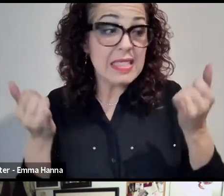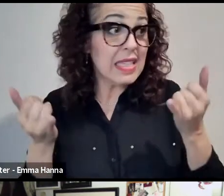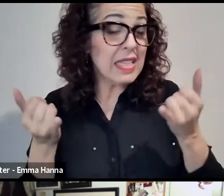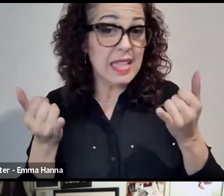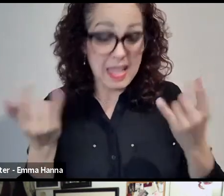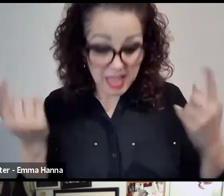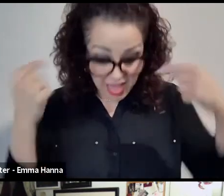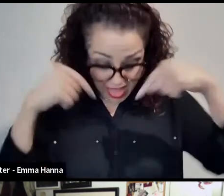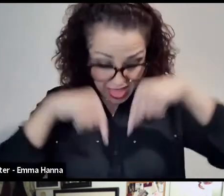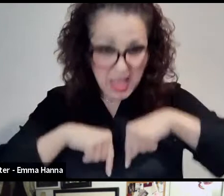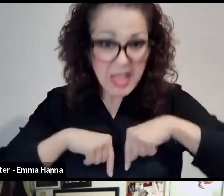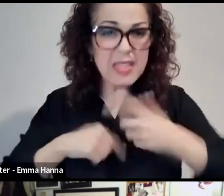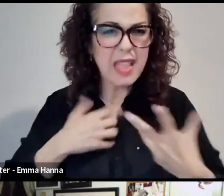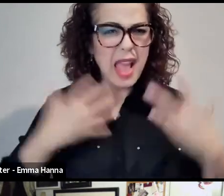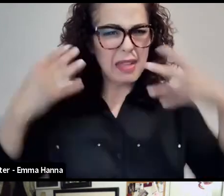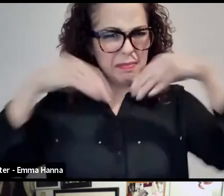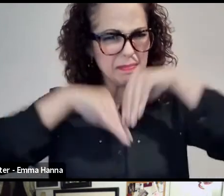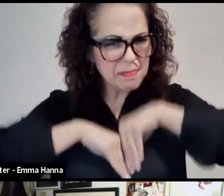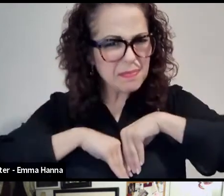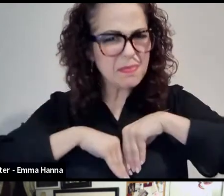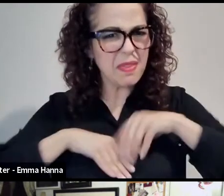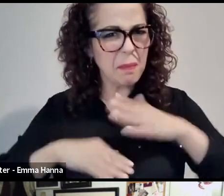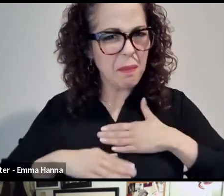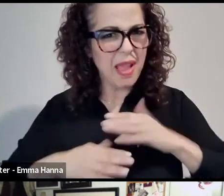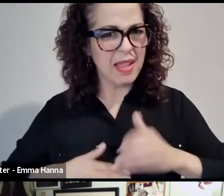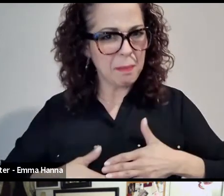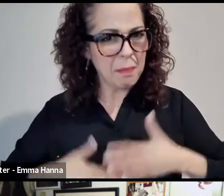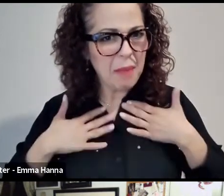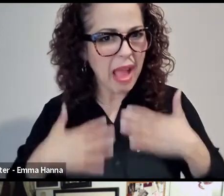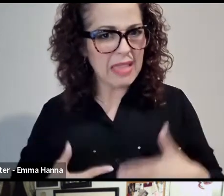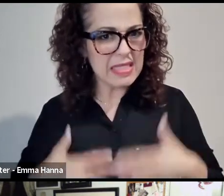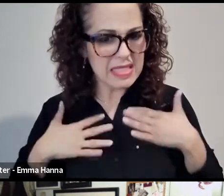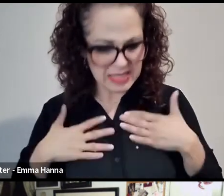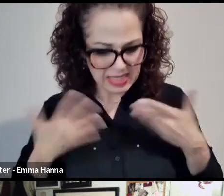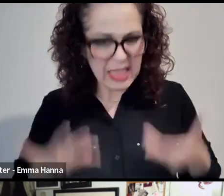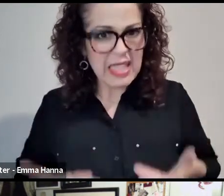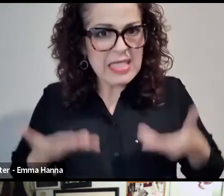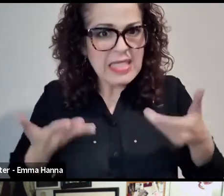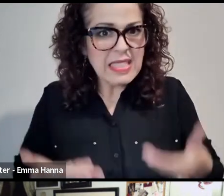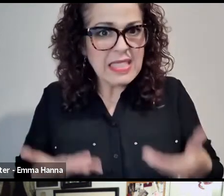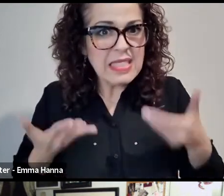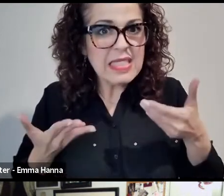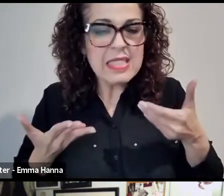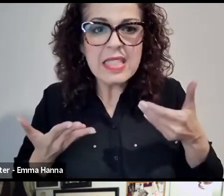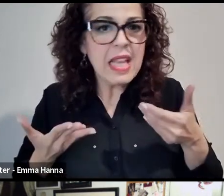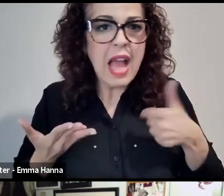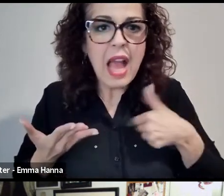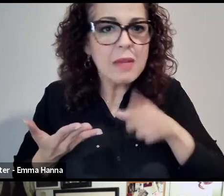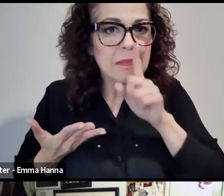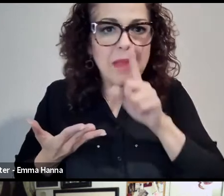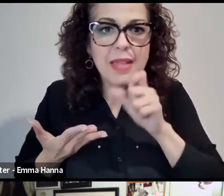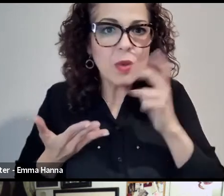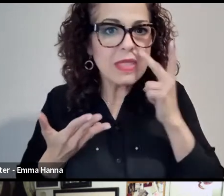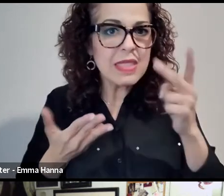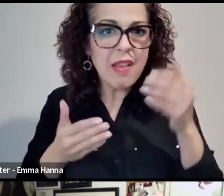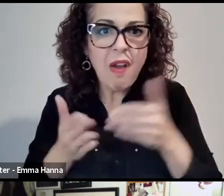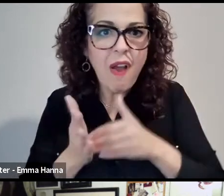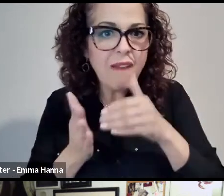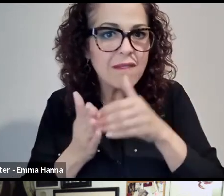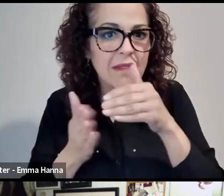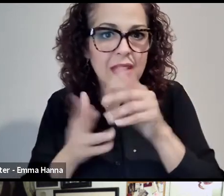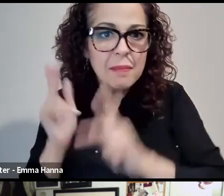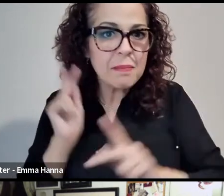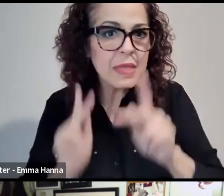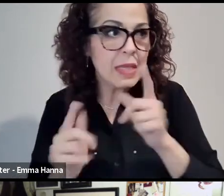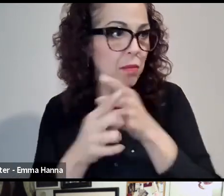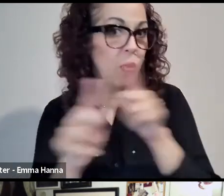like this really conscious, occupied body that I don't see often in people who have